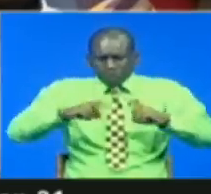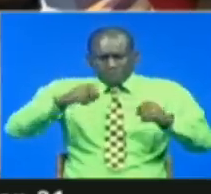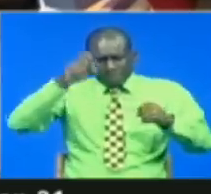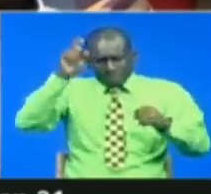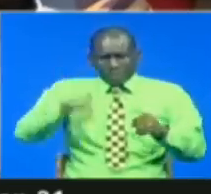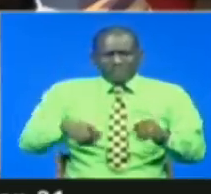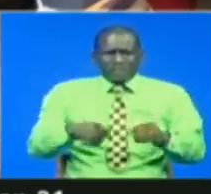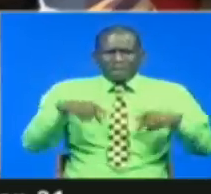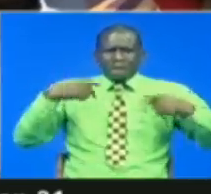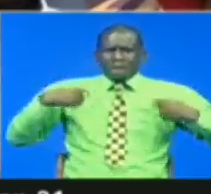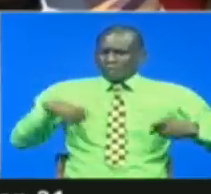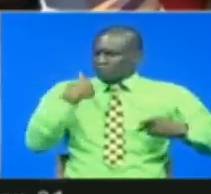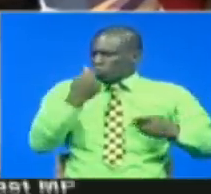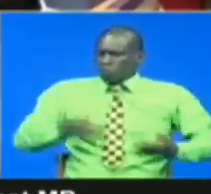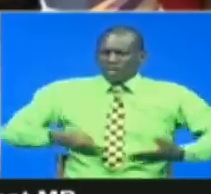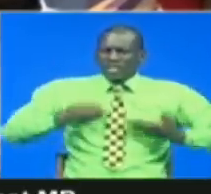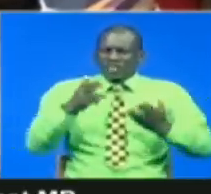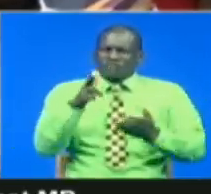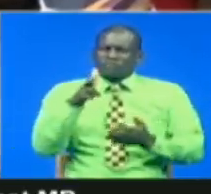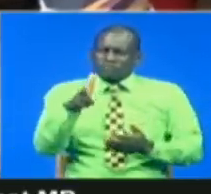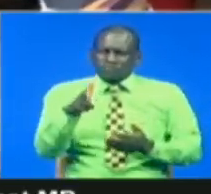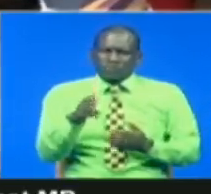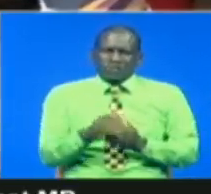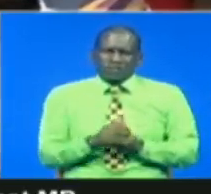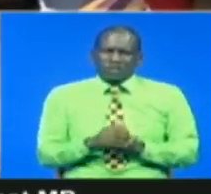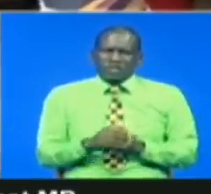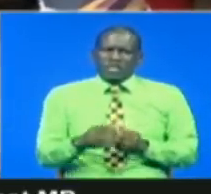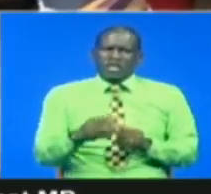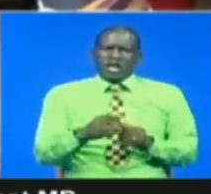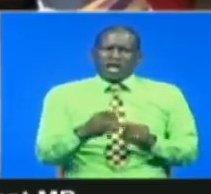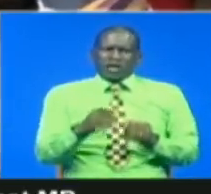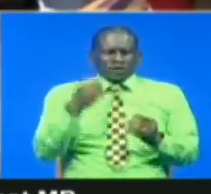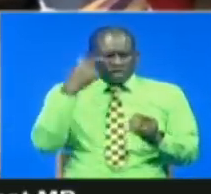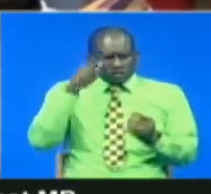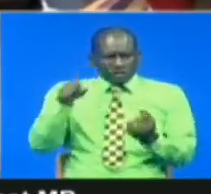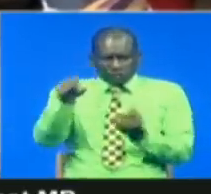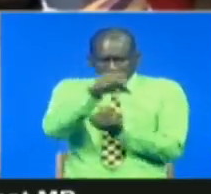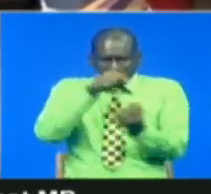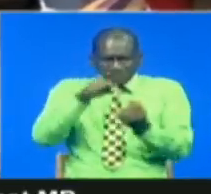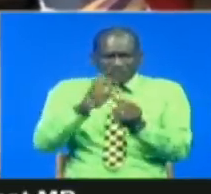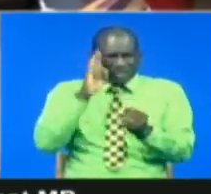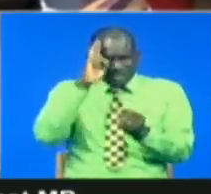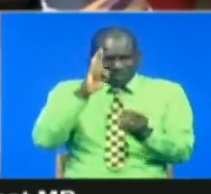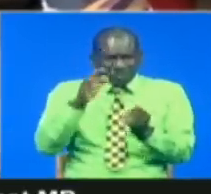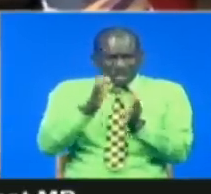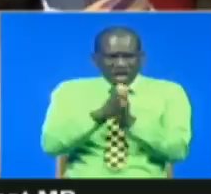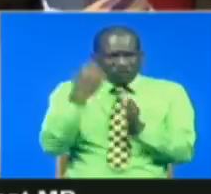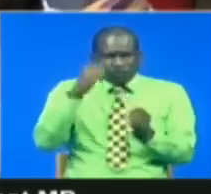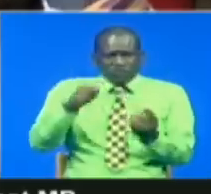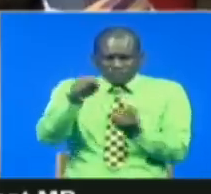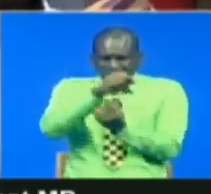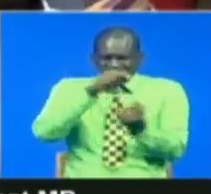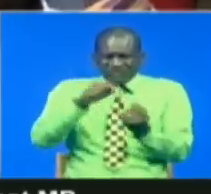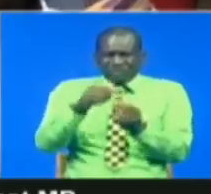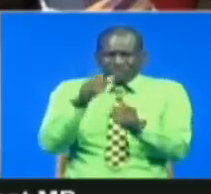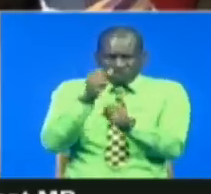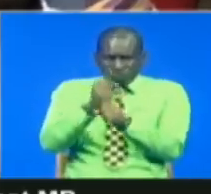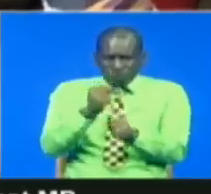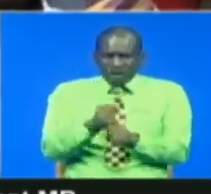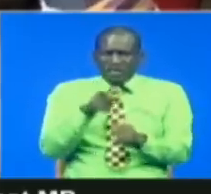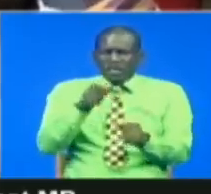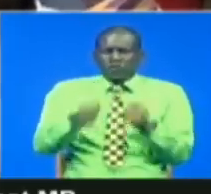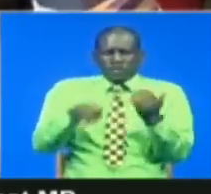who we are going to issue firearms to, they will be for specific purpose and for specific assignment. That